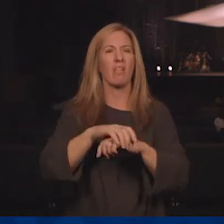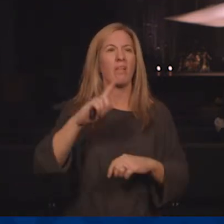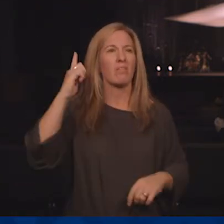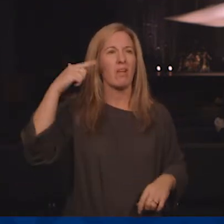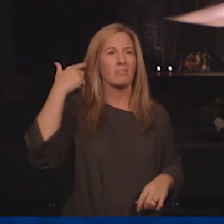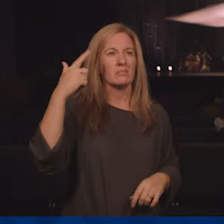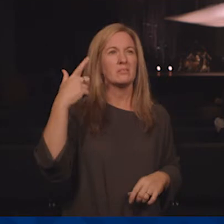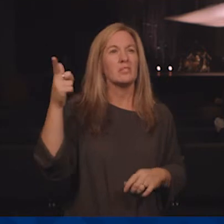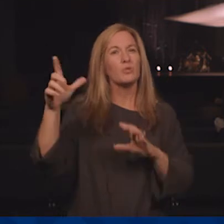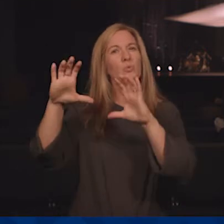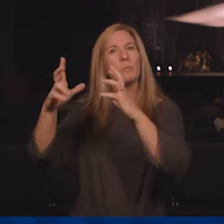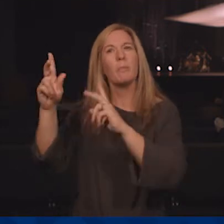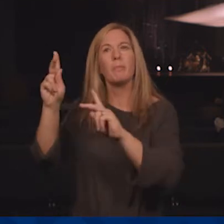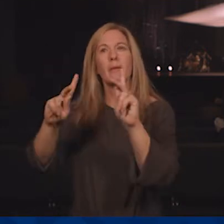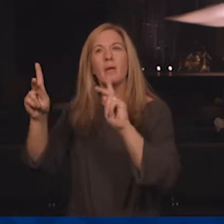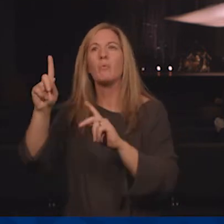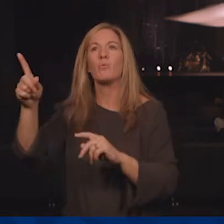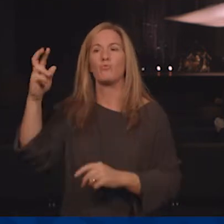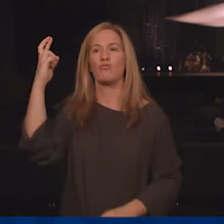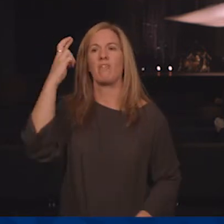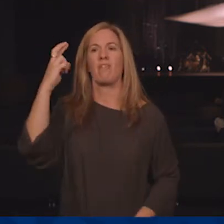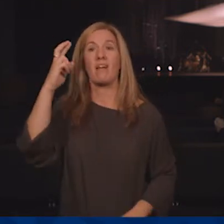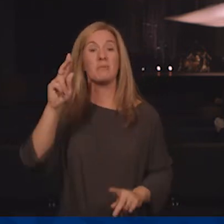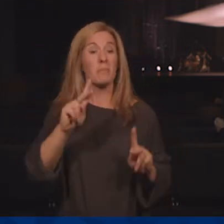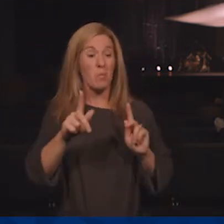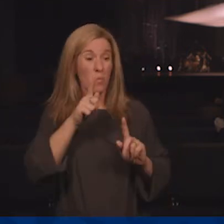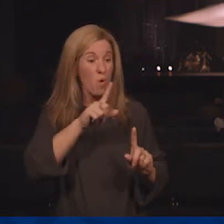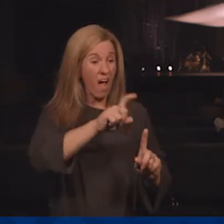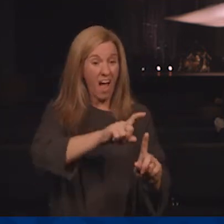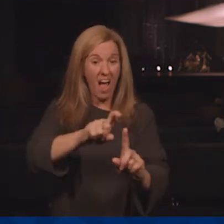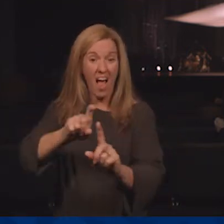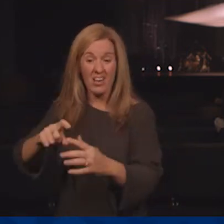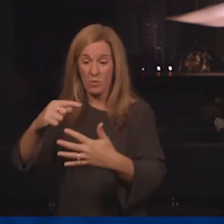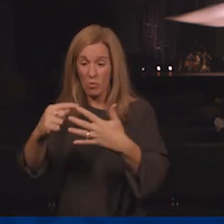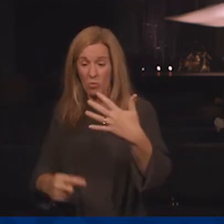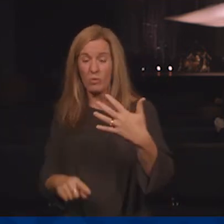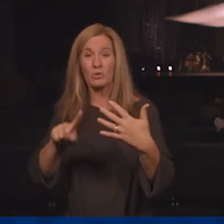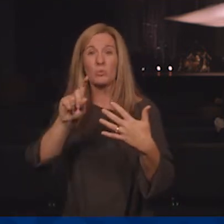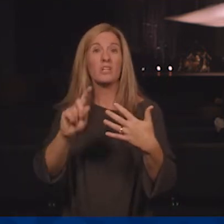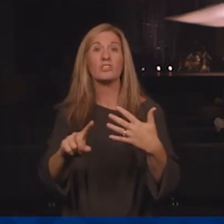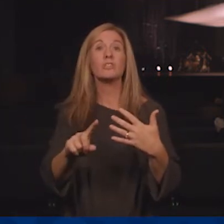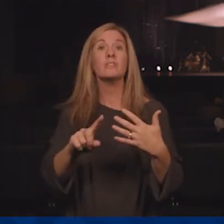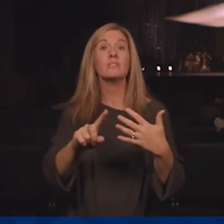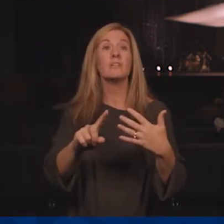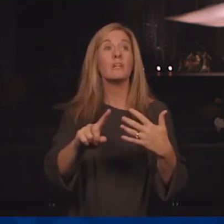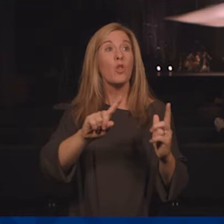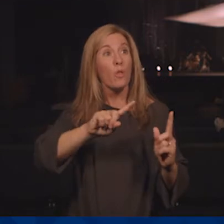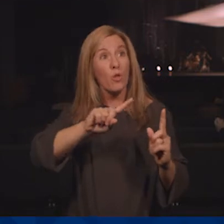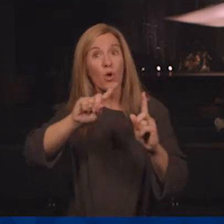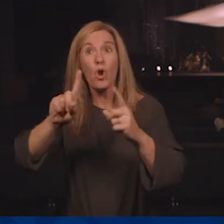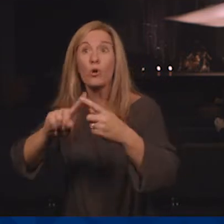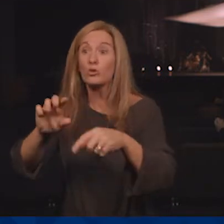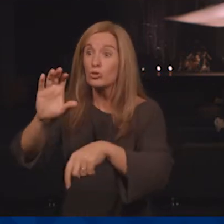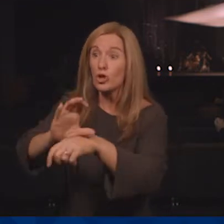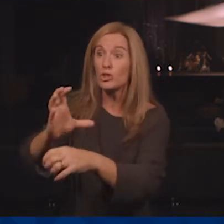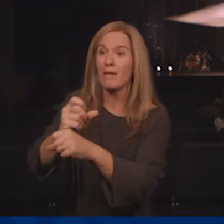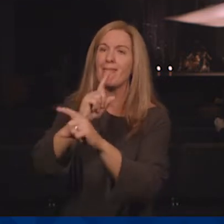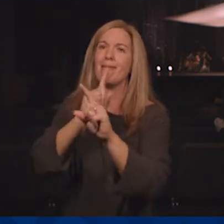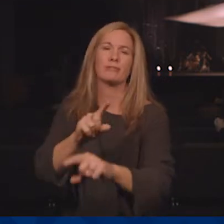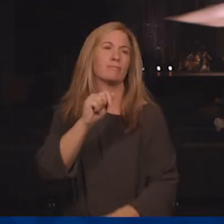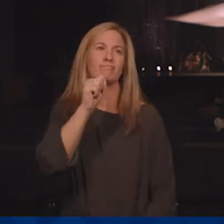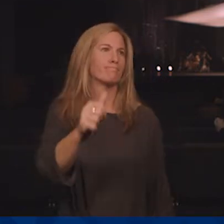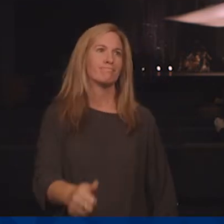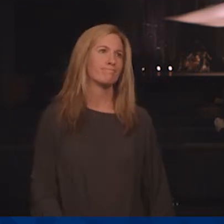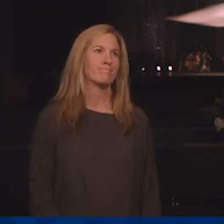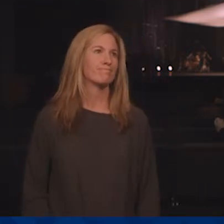asking these kinds of questions are not anymore going to church to get the answers. So they decided we have to